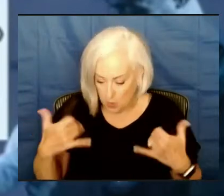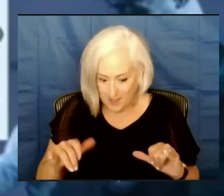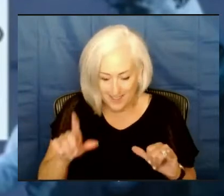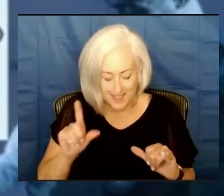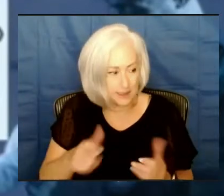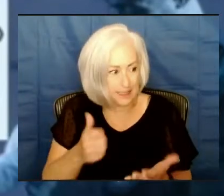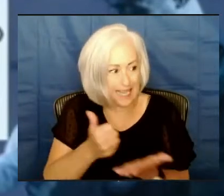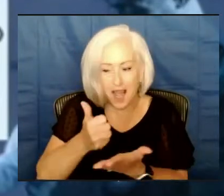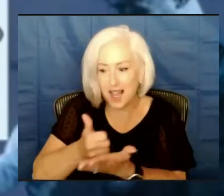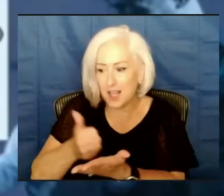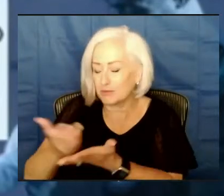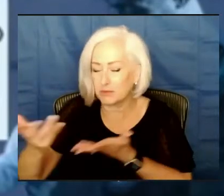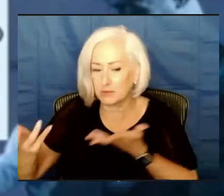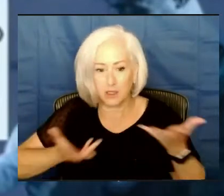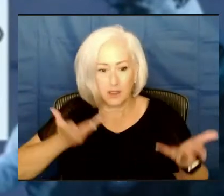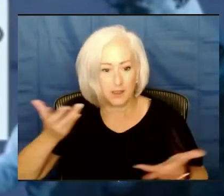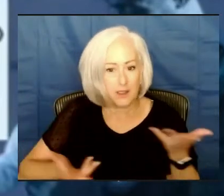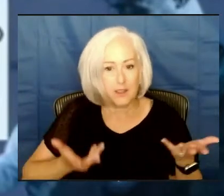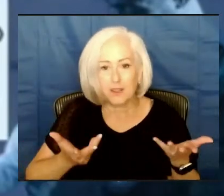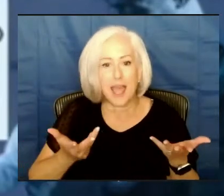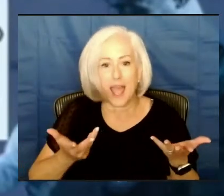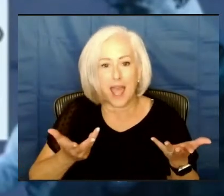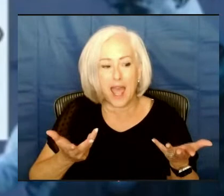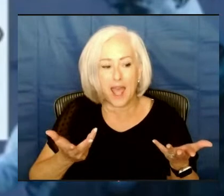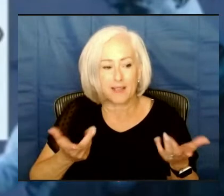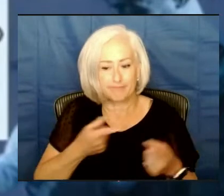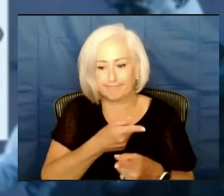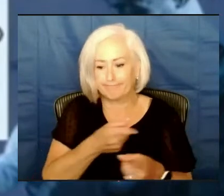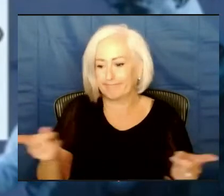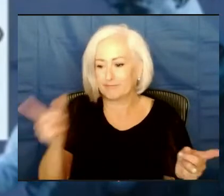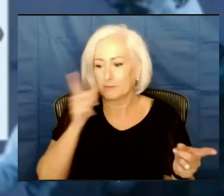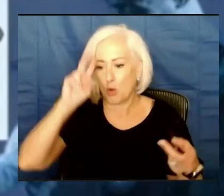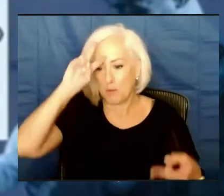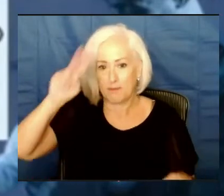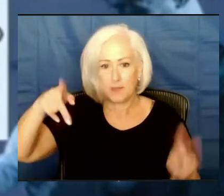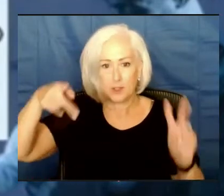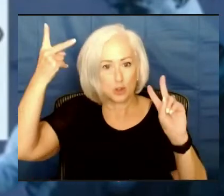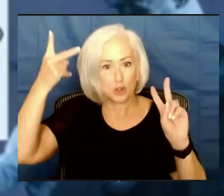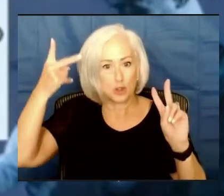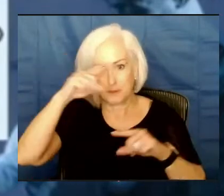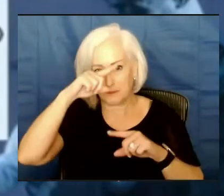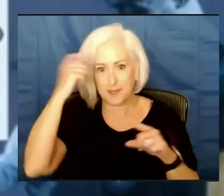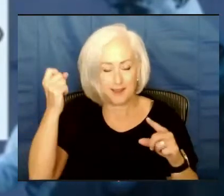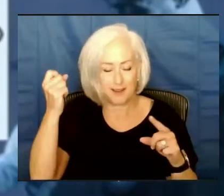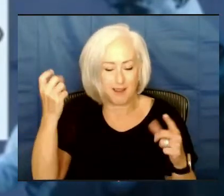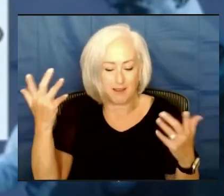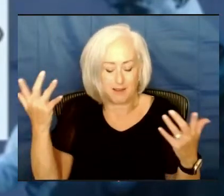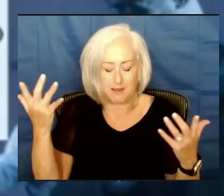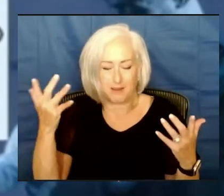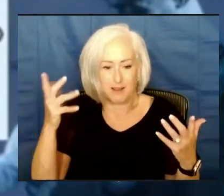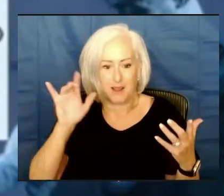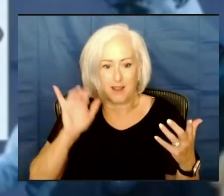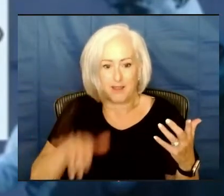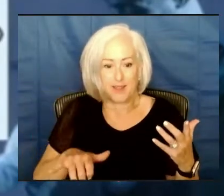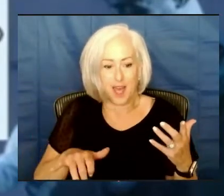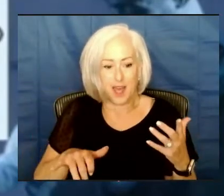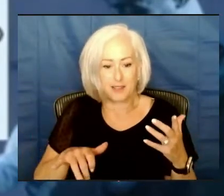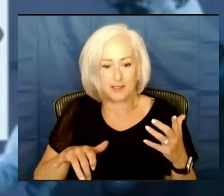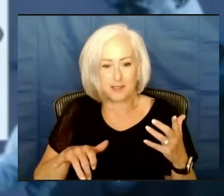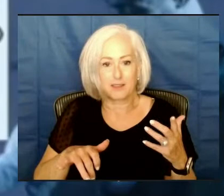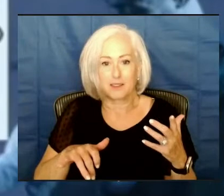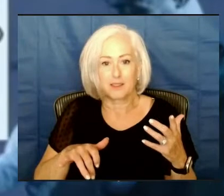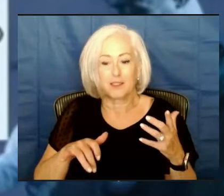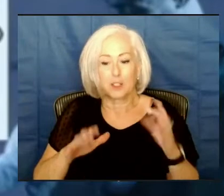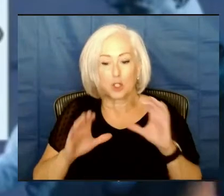condition, which means that we're going to be misunderstood, right? And so that's going to exacerbate how we communicate. It's going to exacerbate